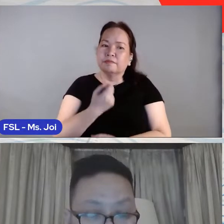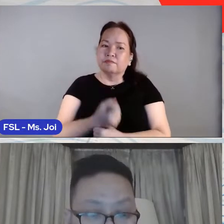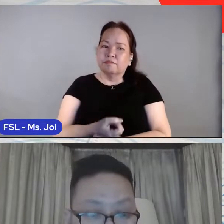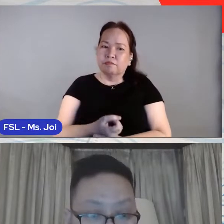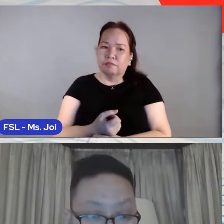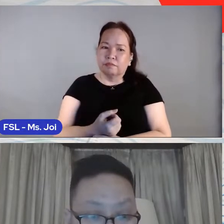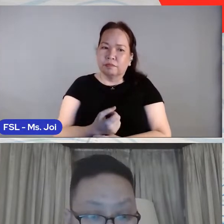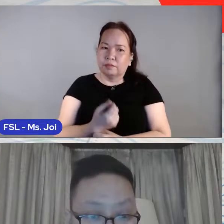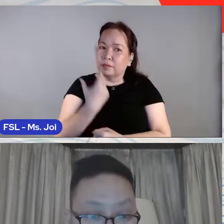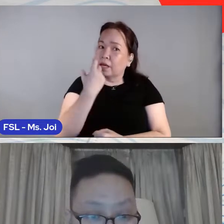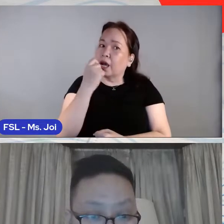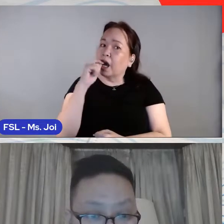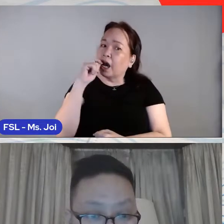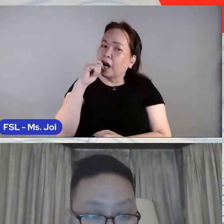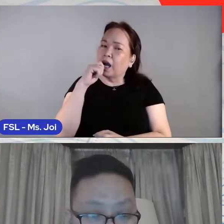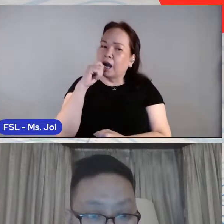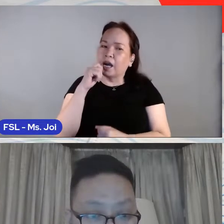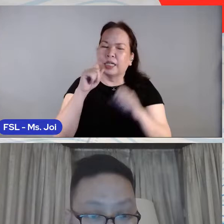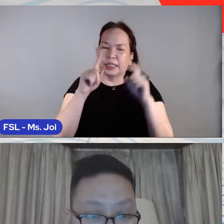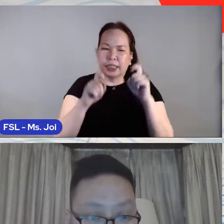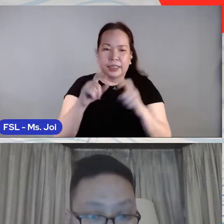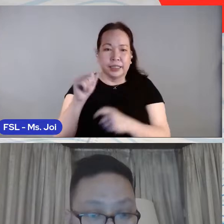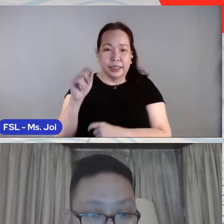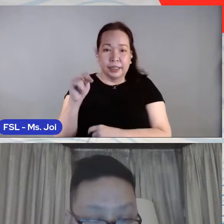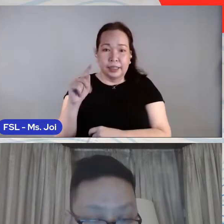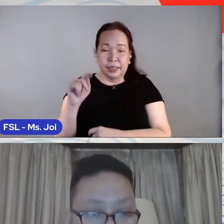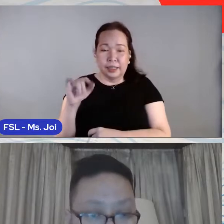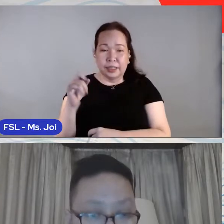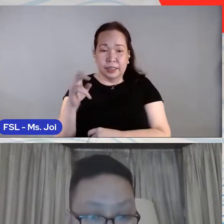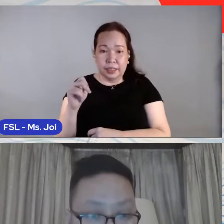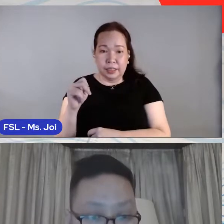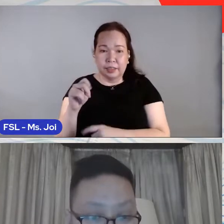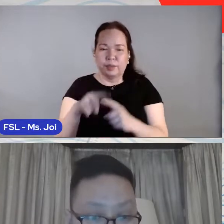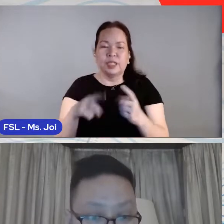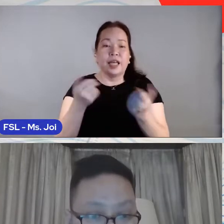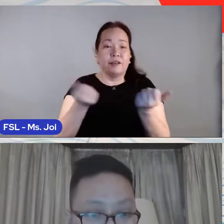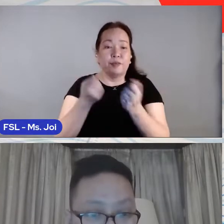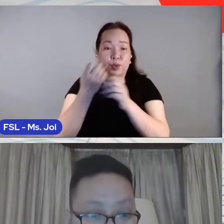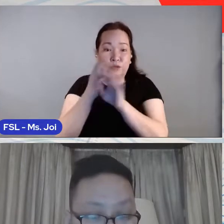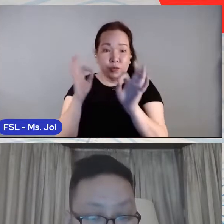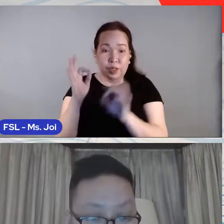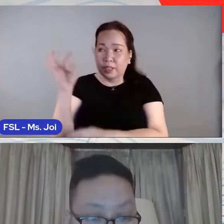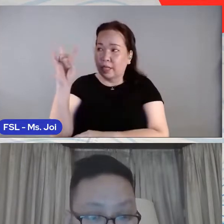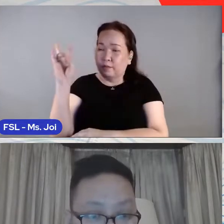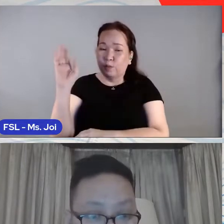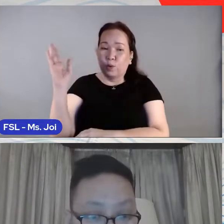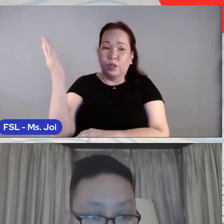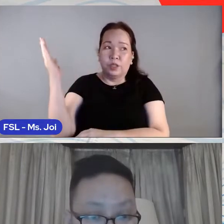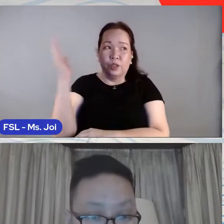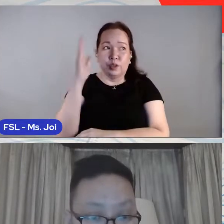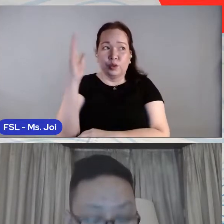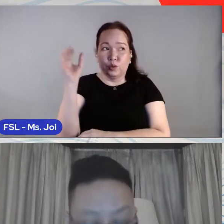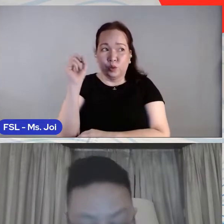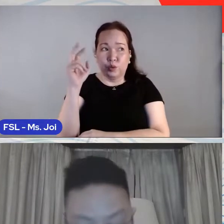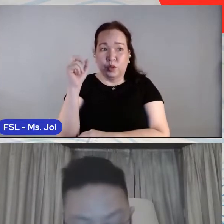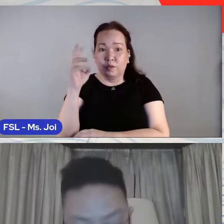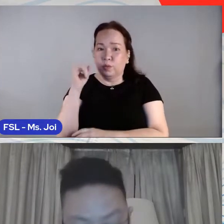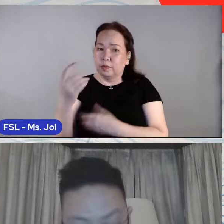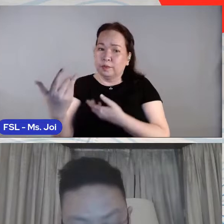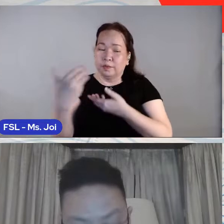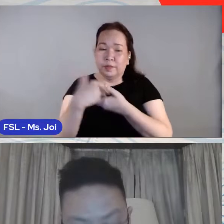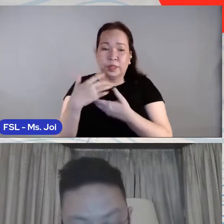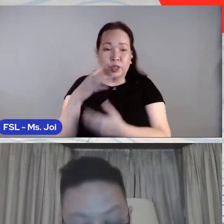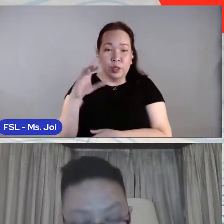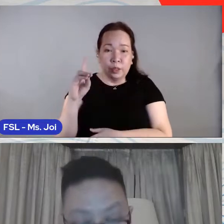for everyone. May schedule nga lang po. It will be in the morning, 7 a.m. to 12 noon. So punta lang po kayo dito sa Diamond Hotel,